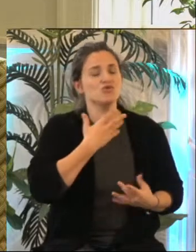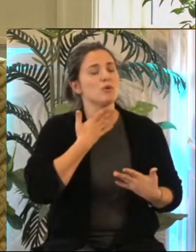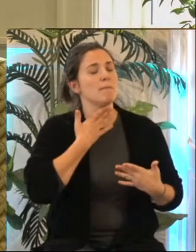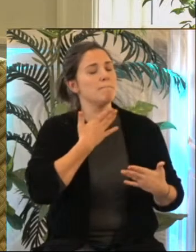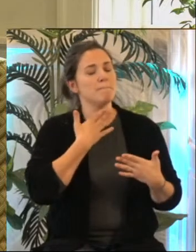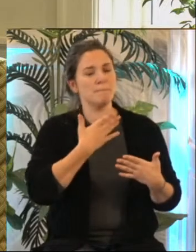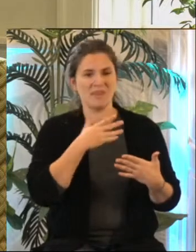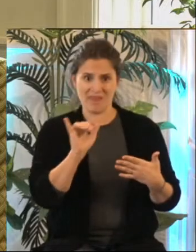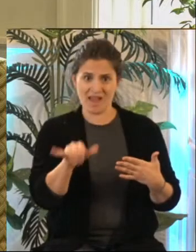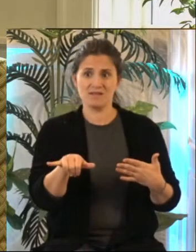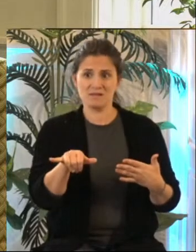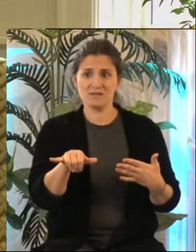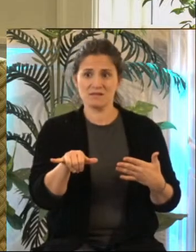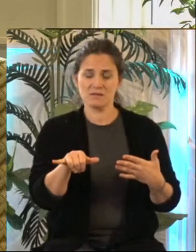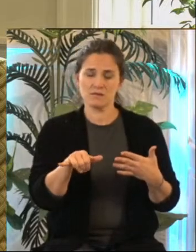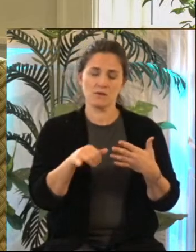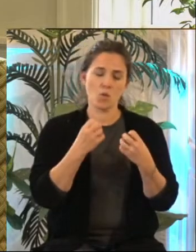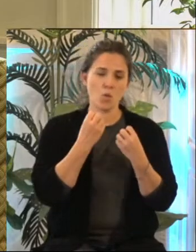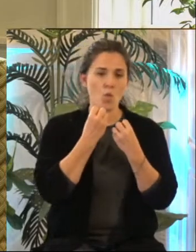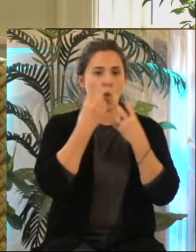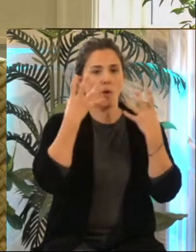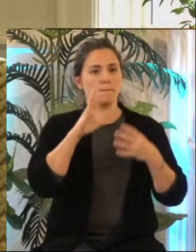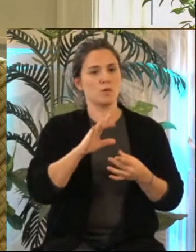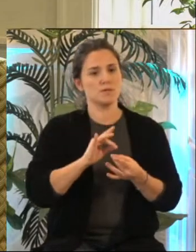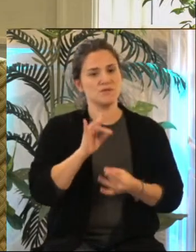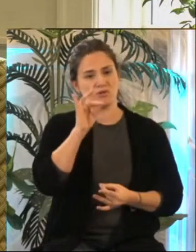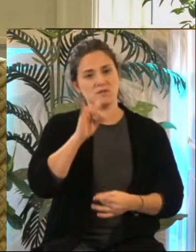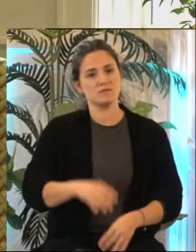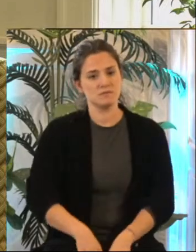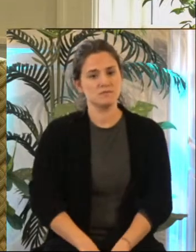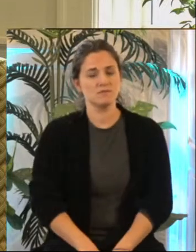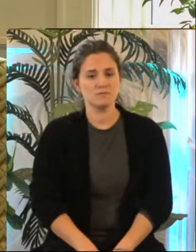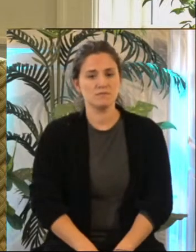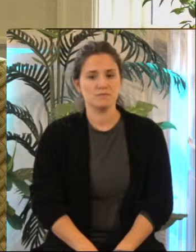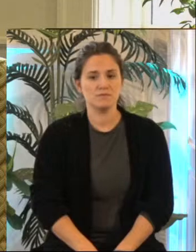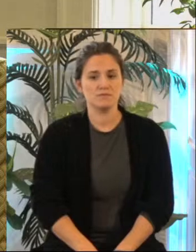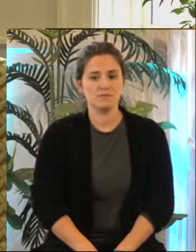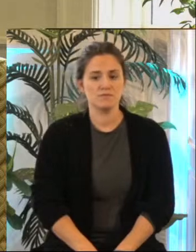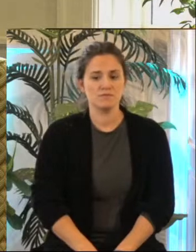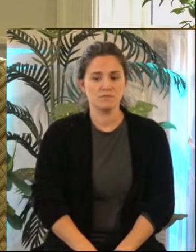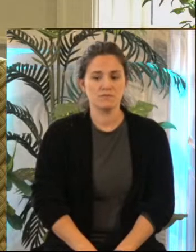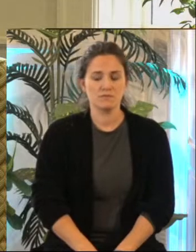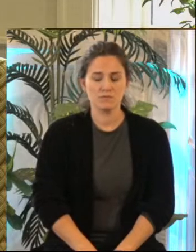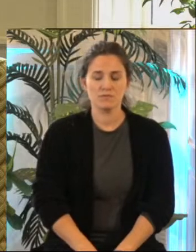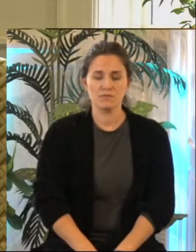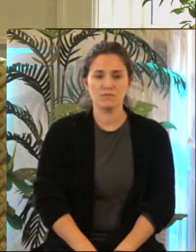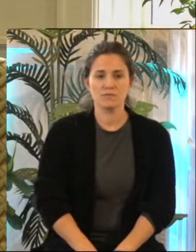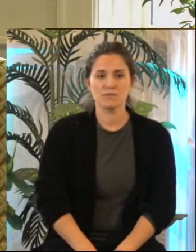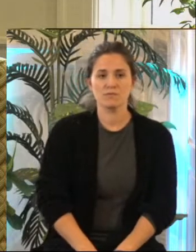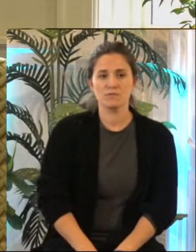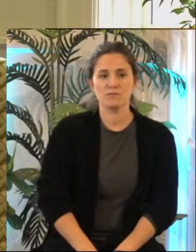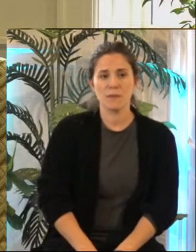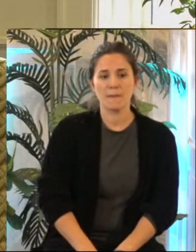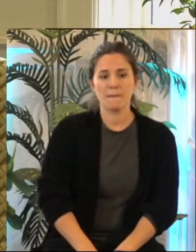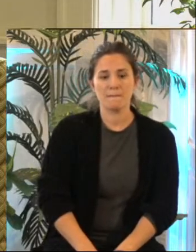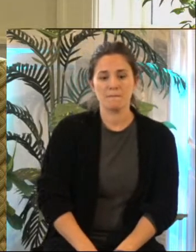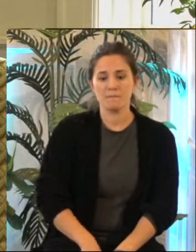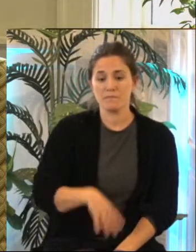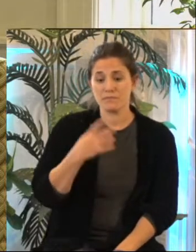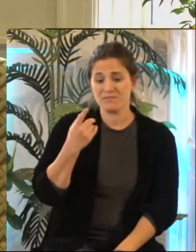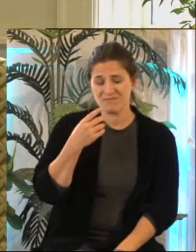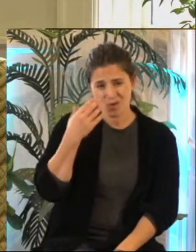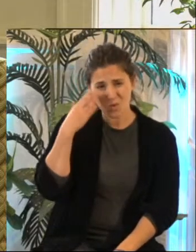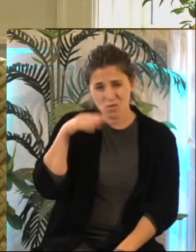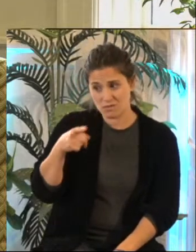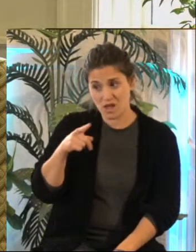dancing to reinvigorate their spirit in the midst of feeling beaten down. Despite losing so